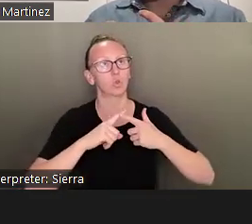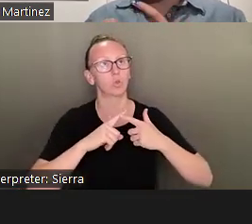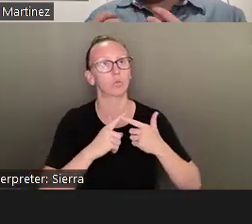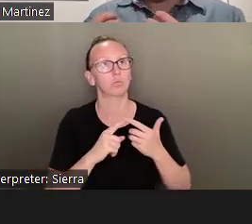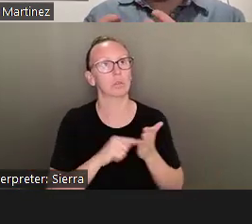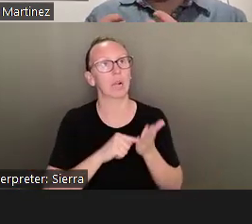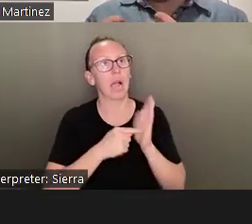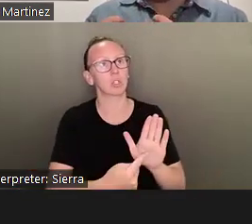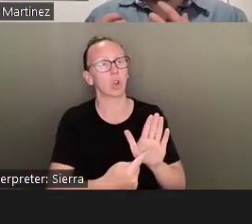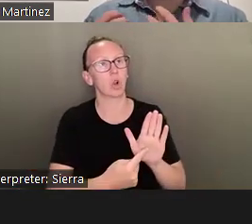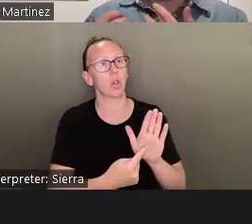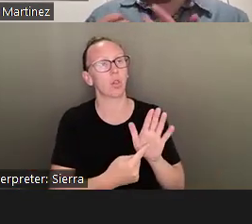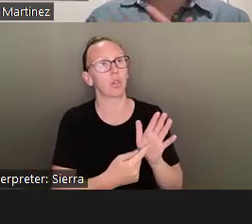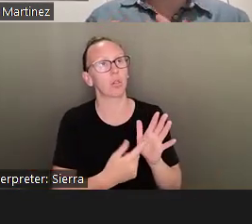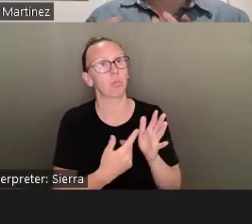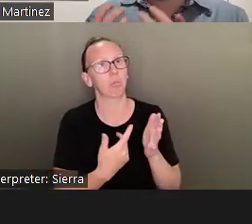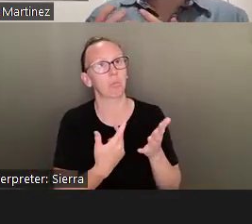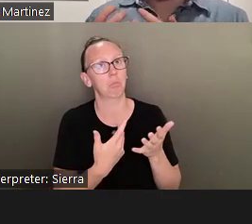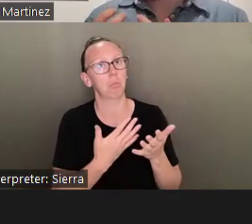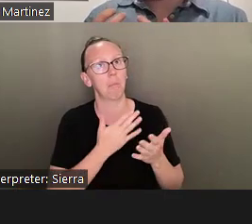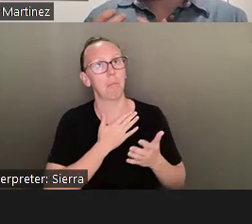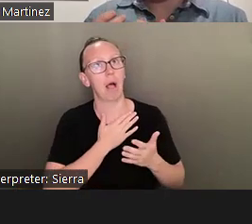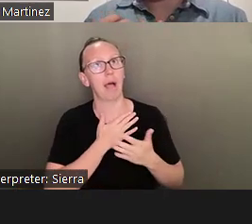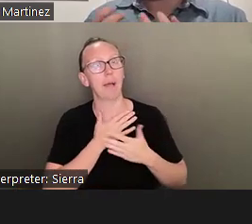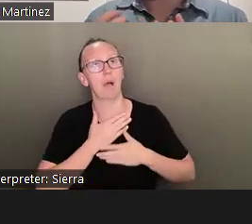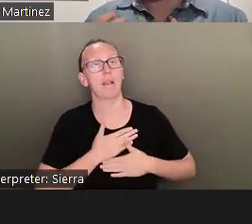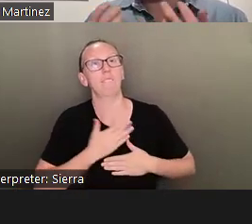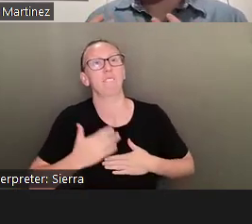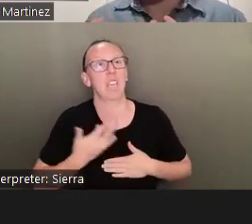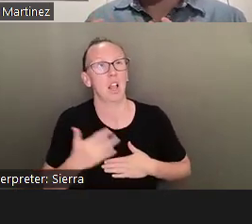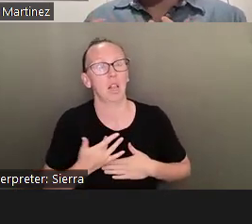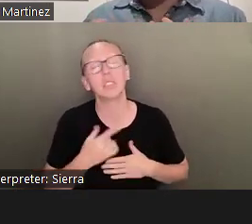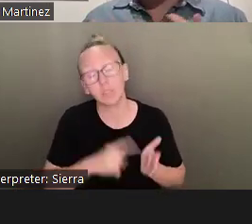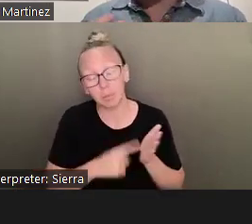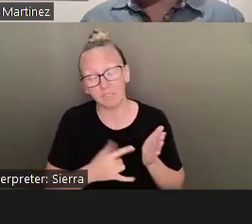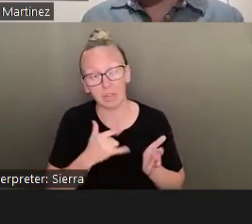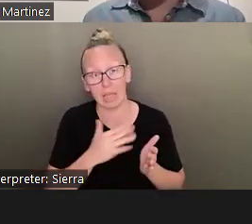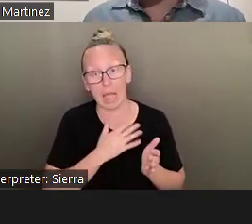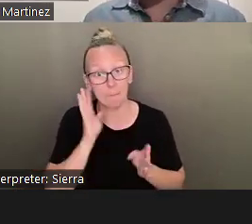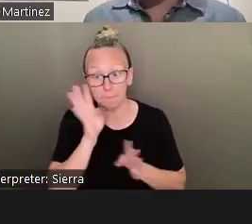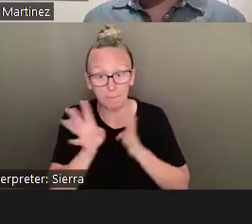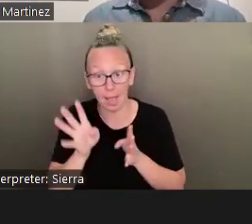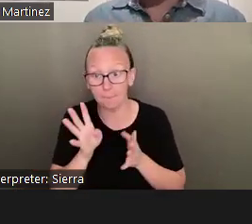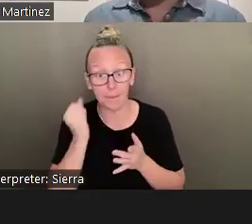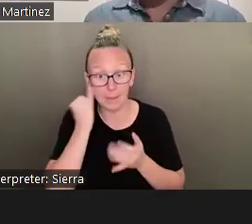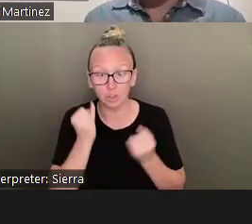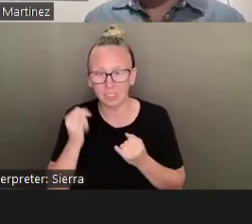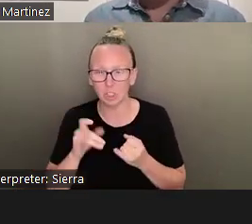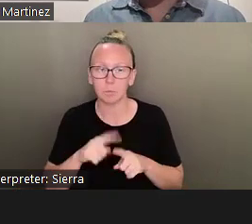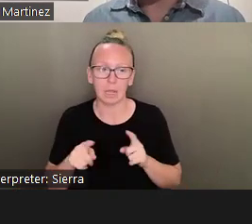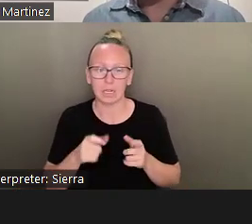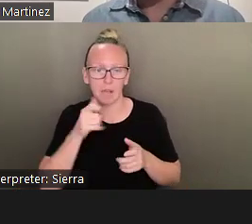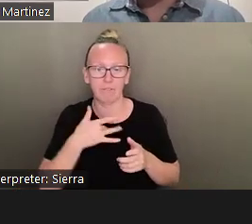in sometimes it felt like my imagination, right? It didn't feel like something that I could describe